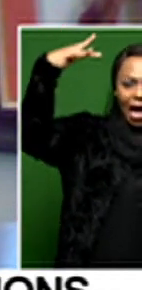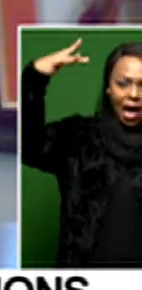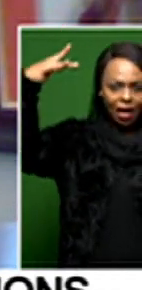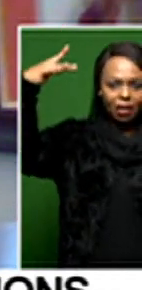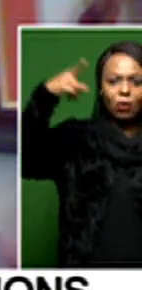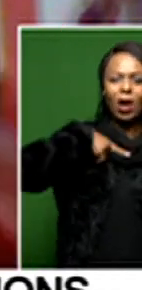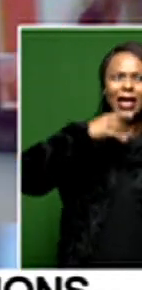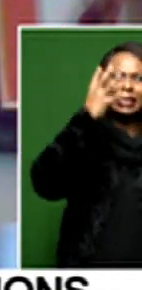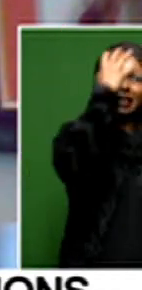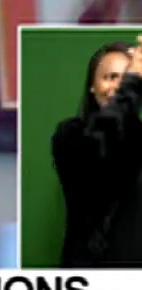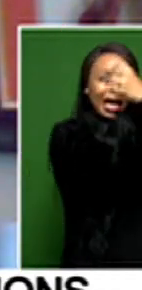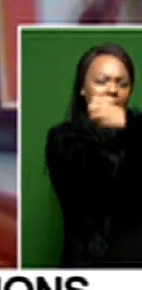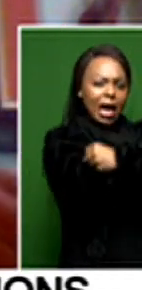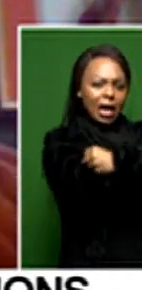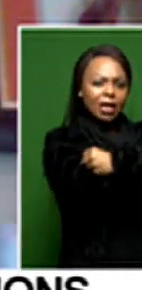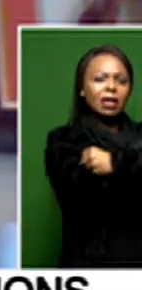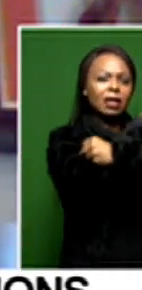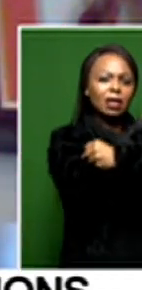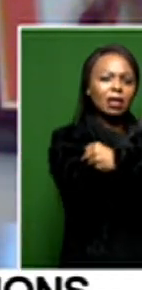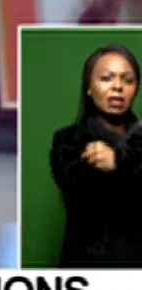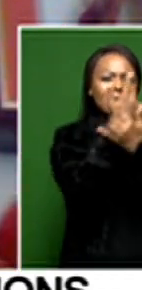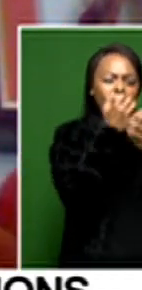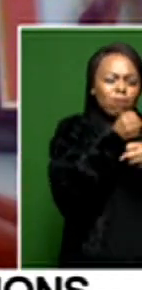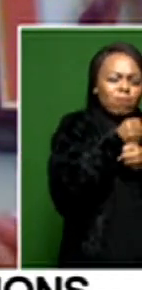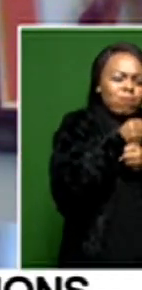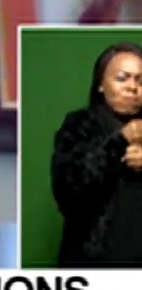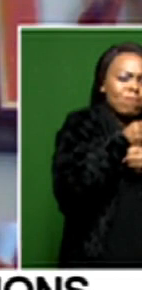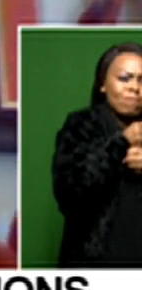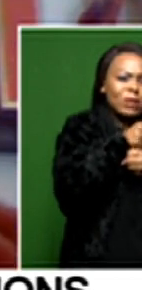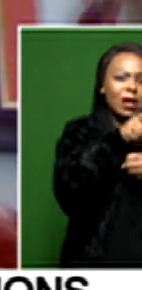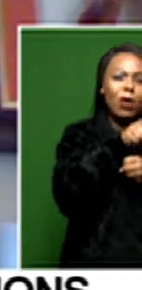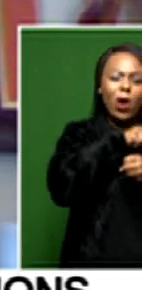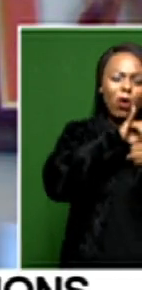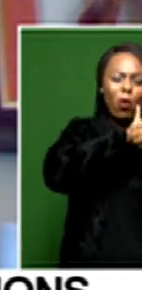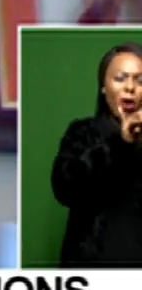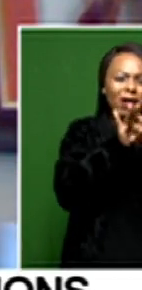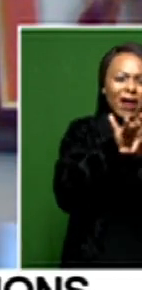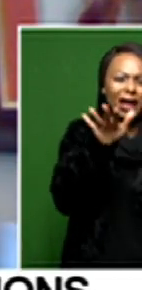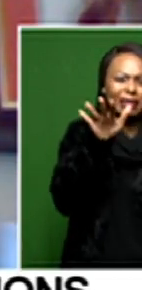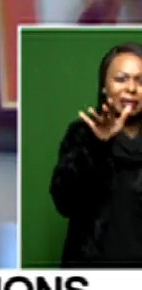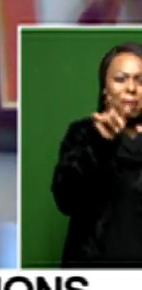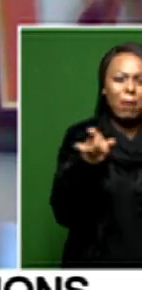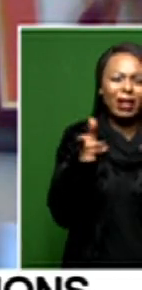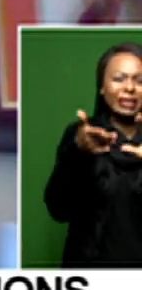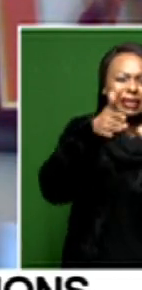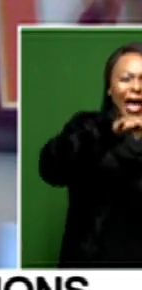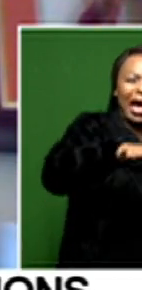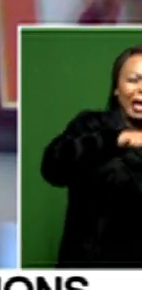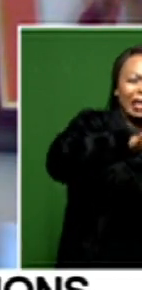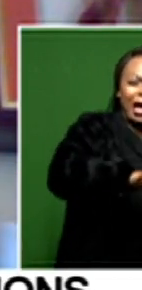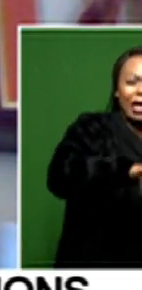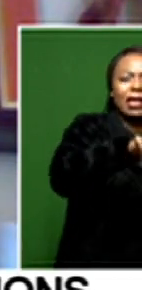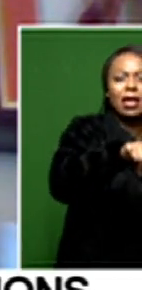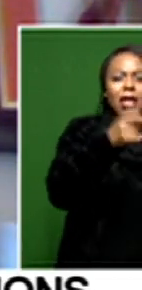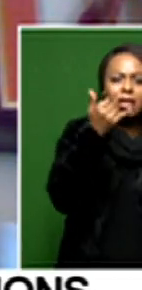dark. With this dark cloud hovering over our nation with COVID and people losing their lives, we are saying the